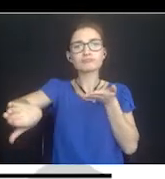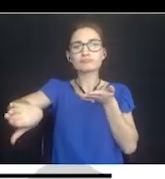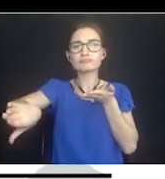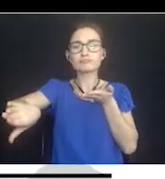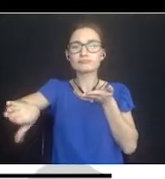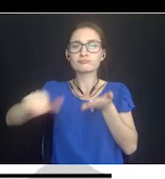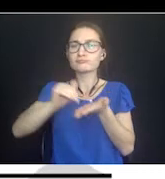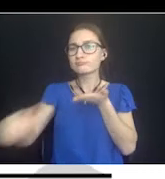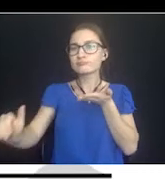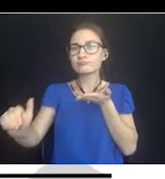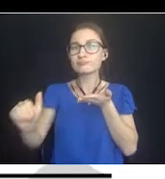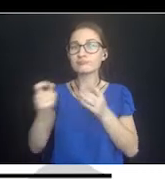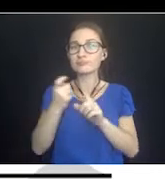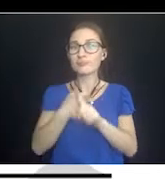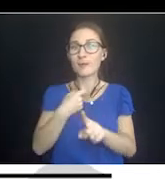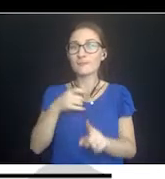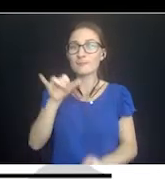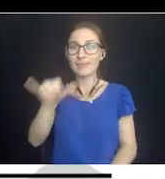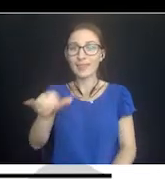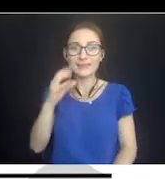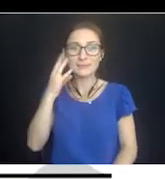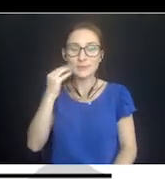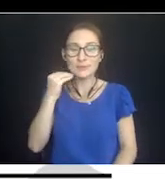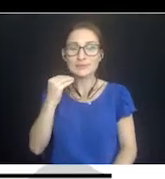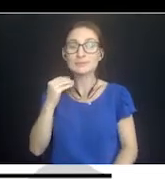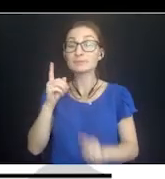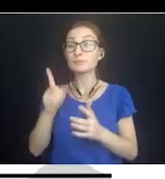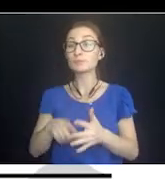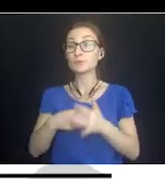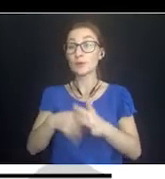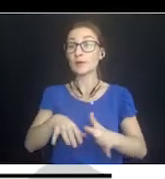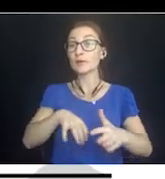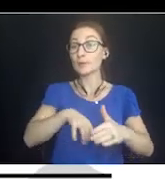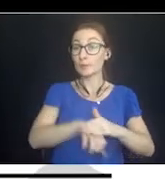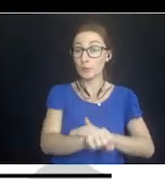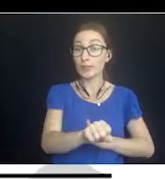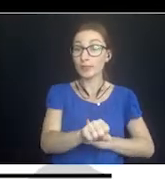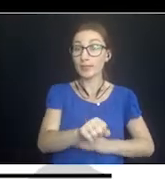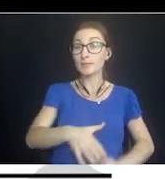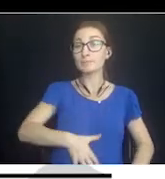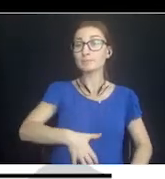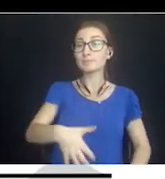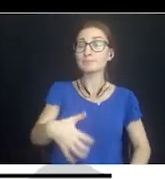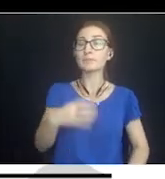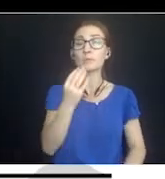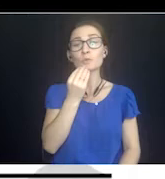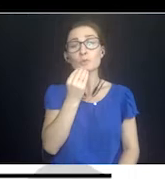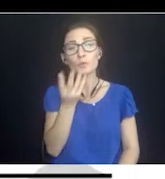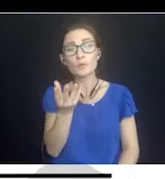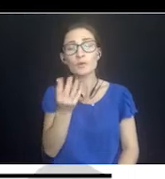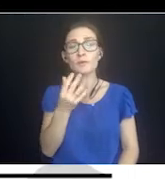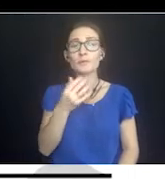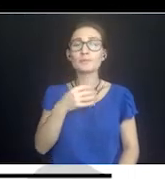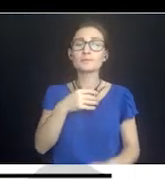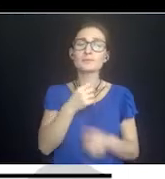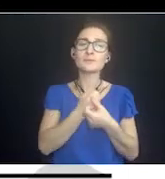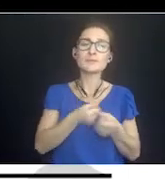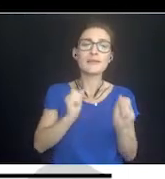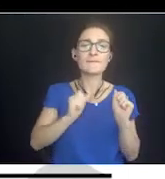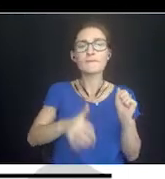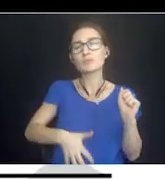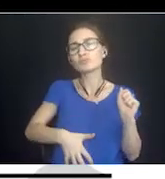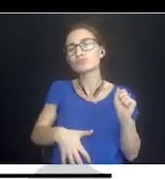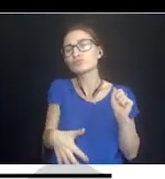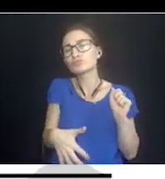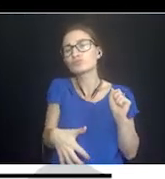is exempt from it. So just starting with birth, we start from a